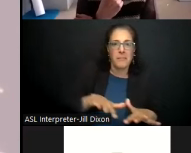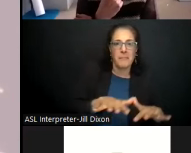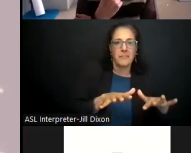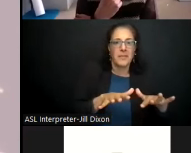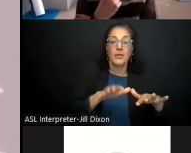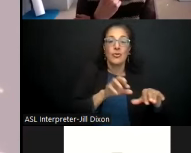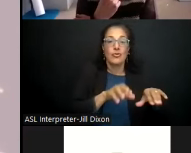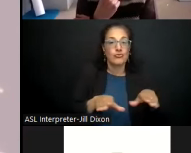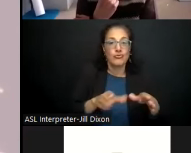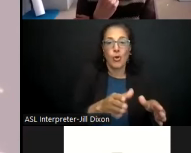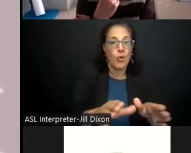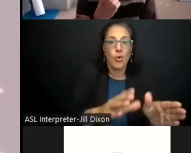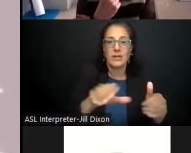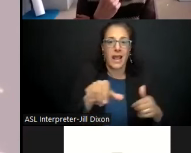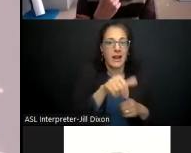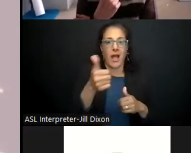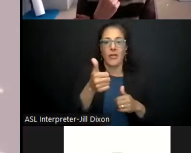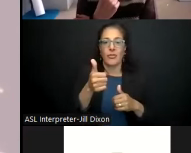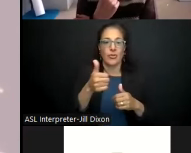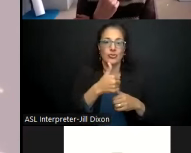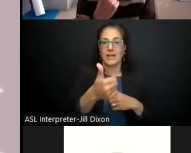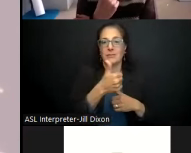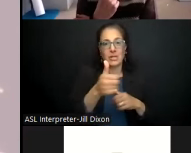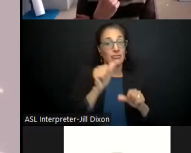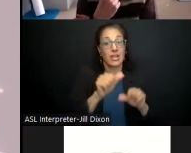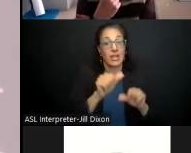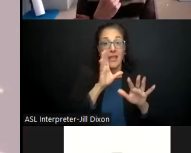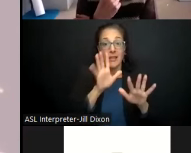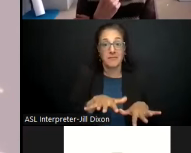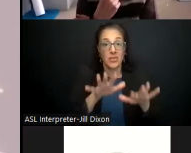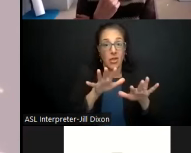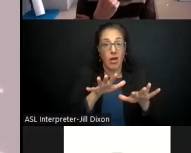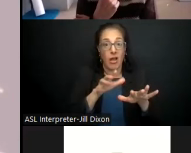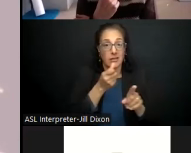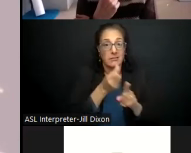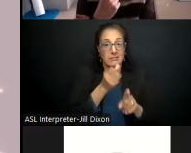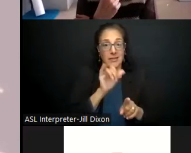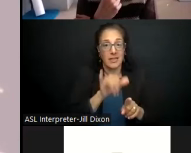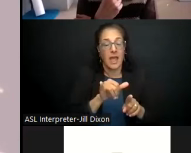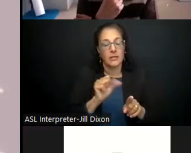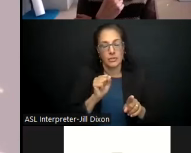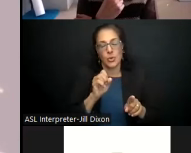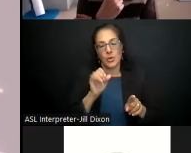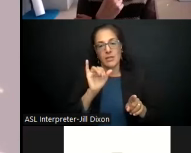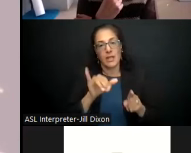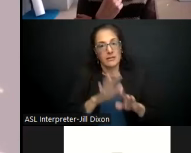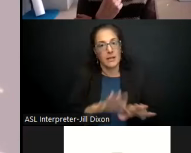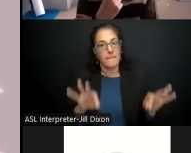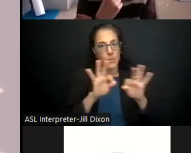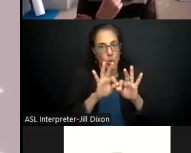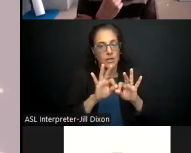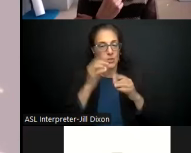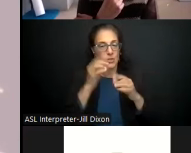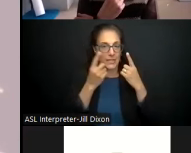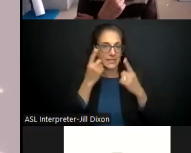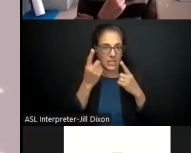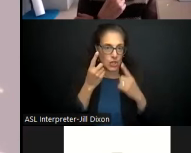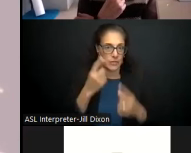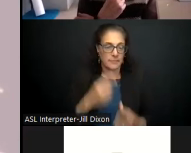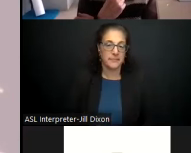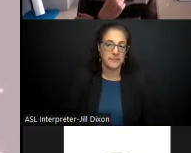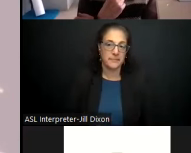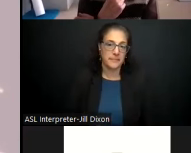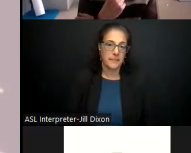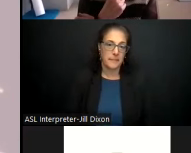other transportation corridors can flood. So it's definitely important to consider,